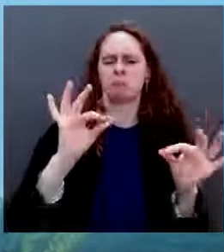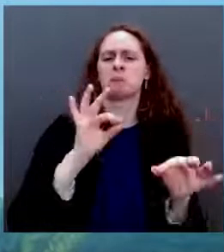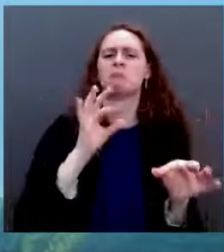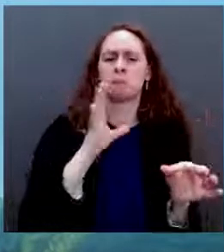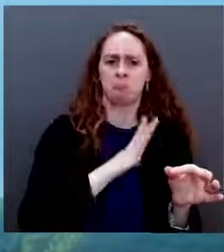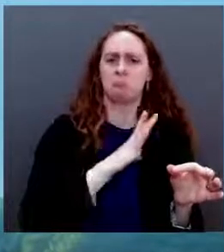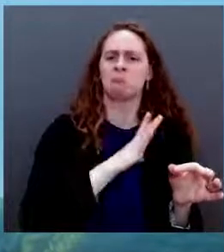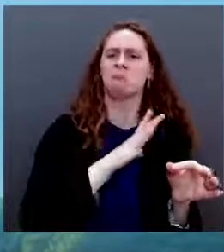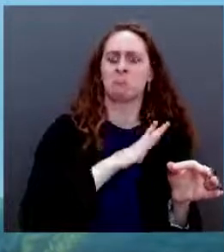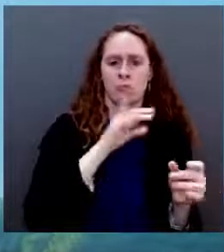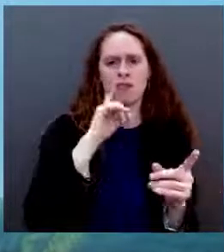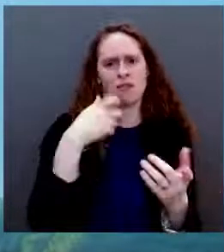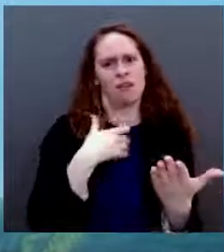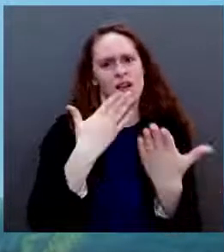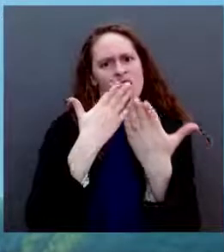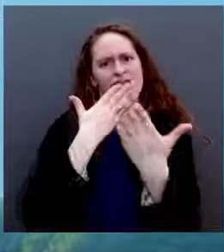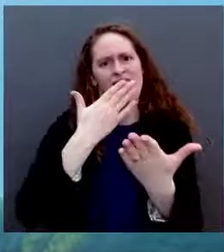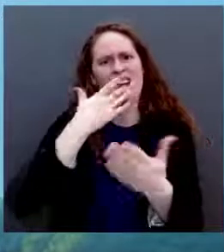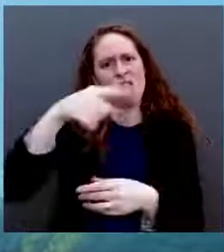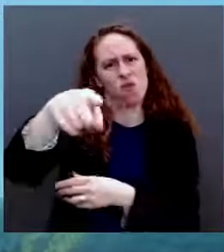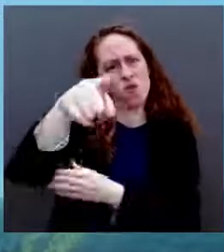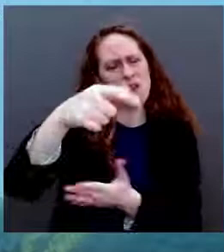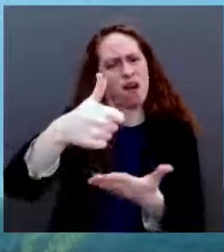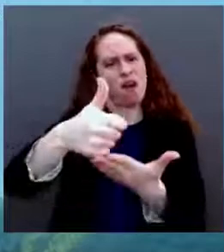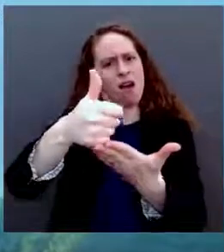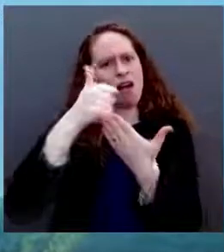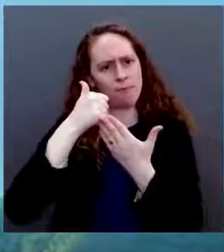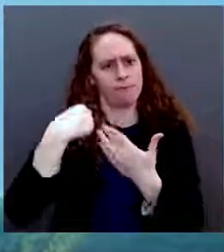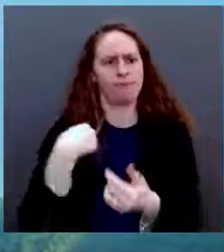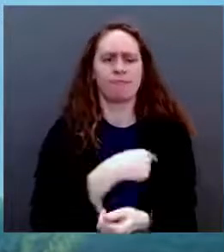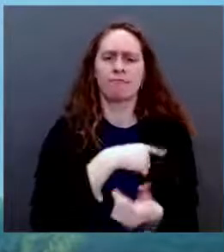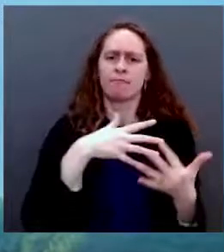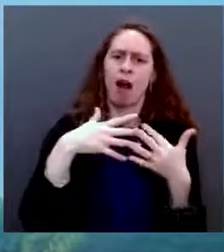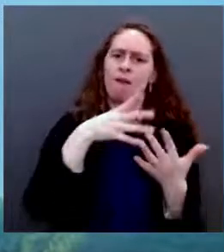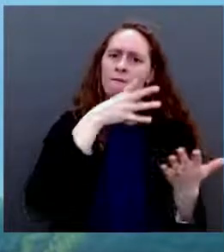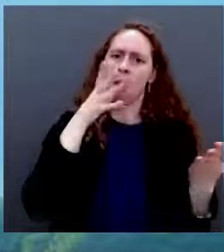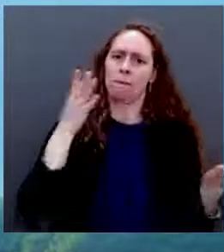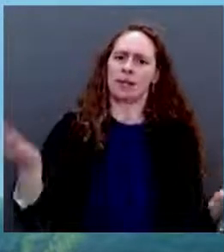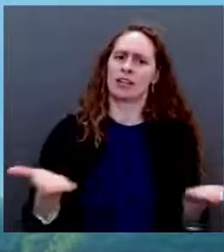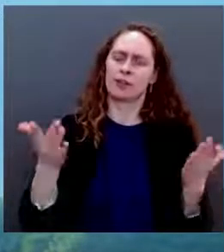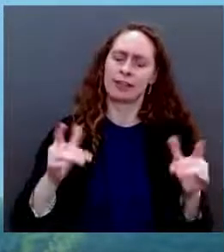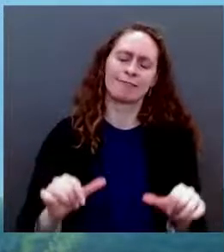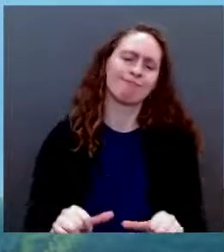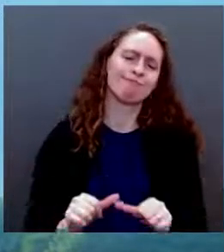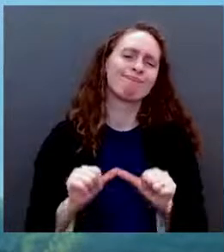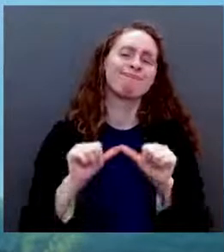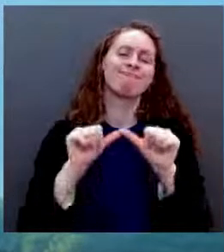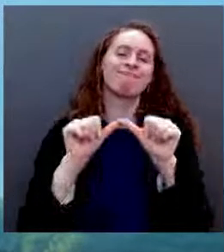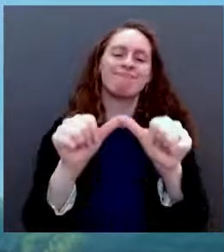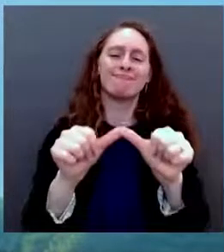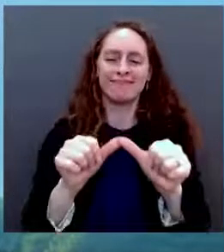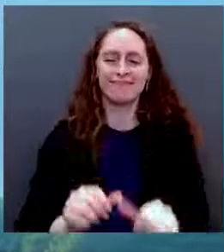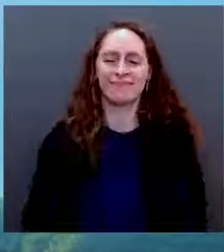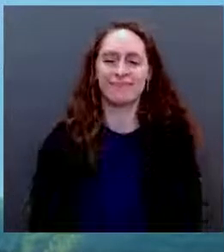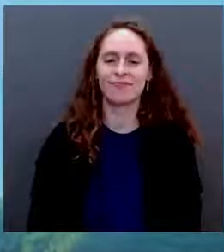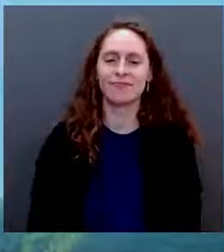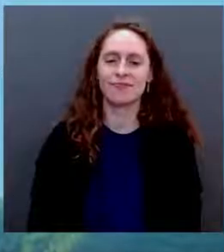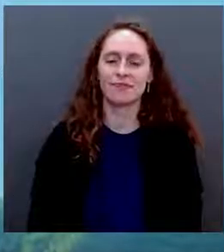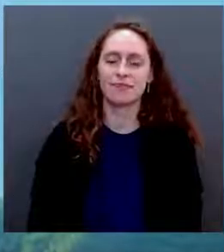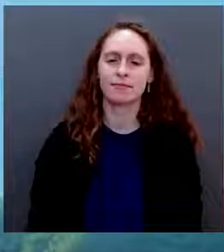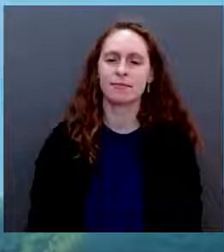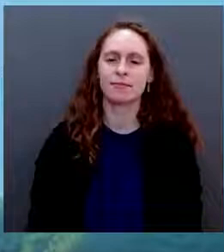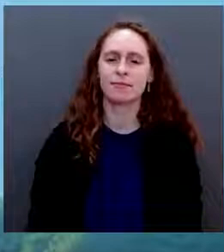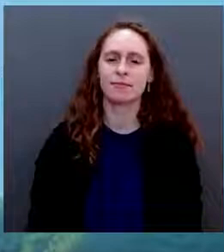Well, thank you. Thank you. You know, everybody, I come from the state of Delaware. Everybody thinks the big industry is chemicals. It's